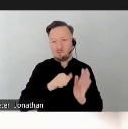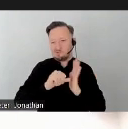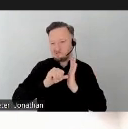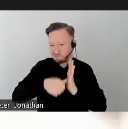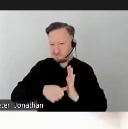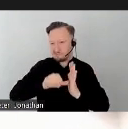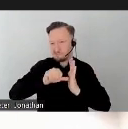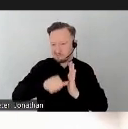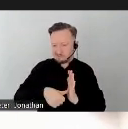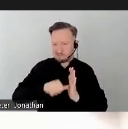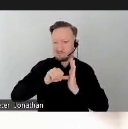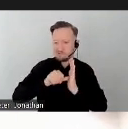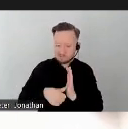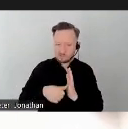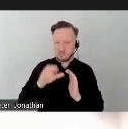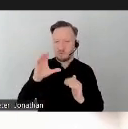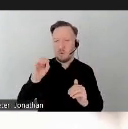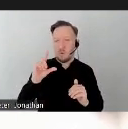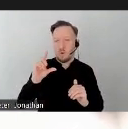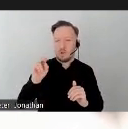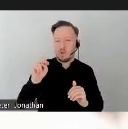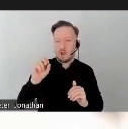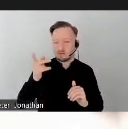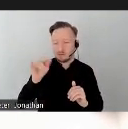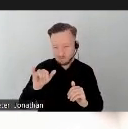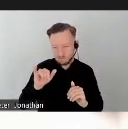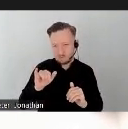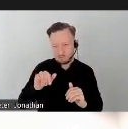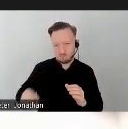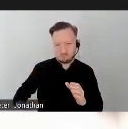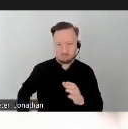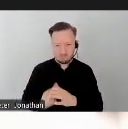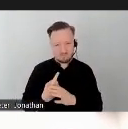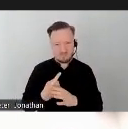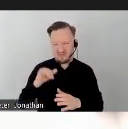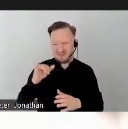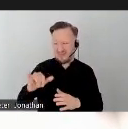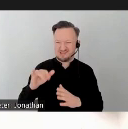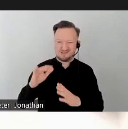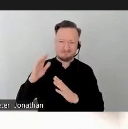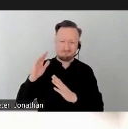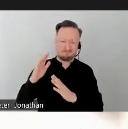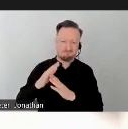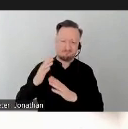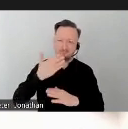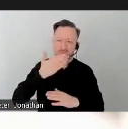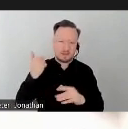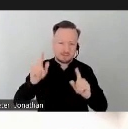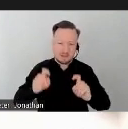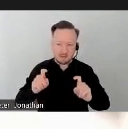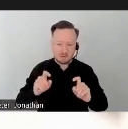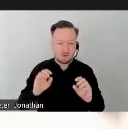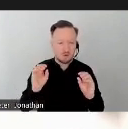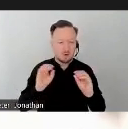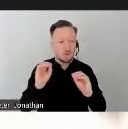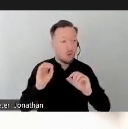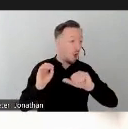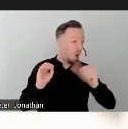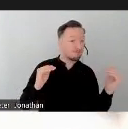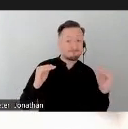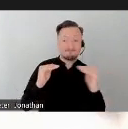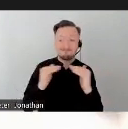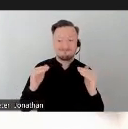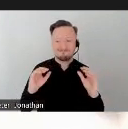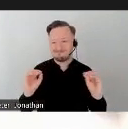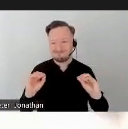Dr. Dhimal alluded to, it is the pinnacle of testing. There's nothing to replace it. Certainly, we are not advertising these